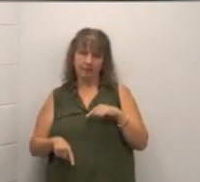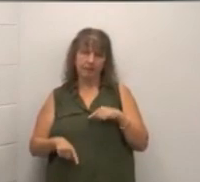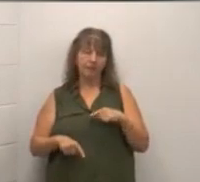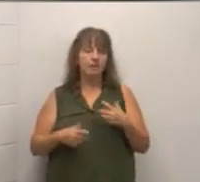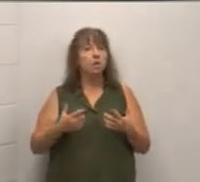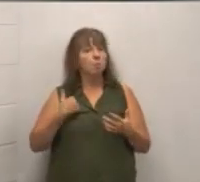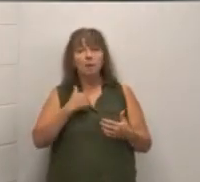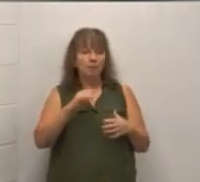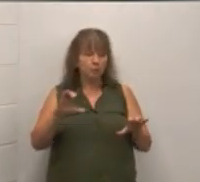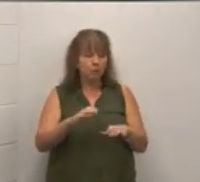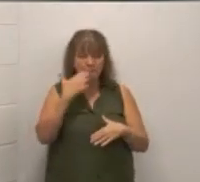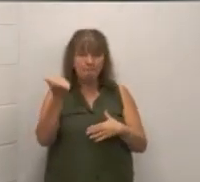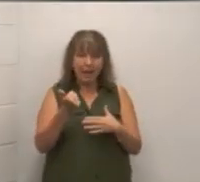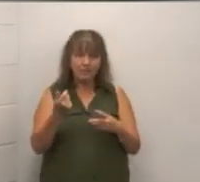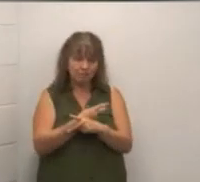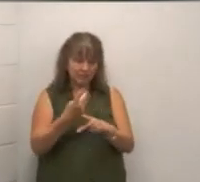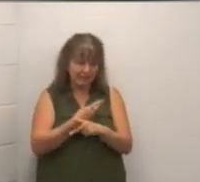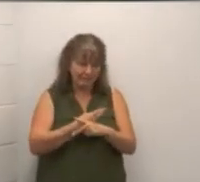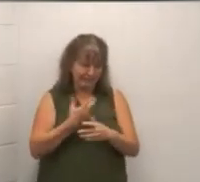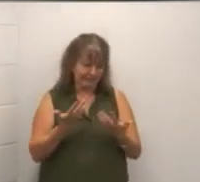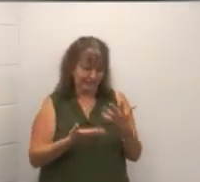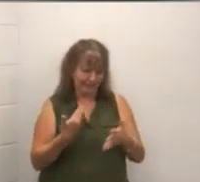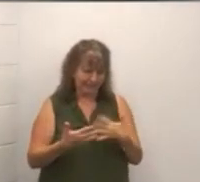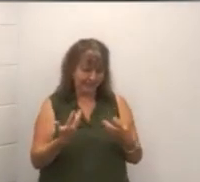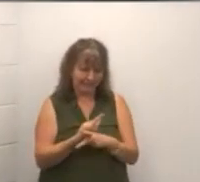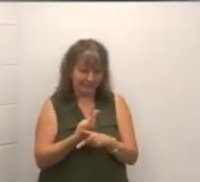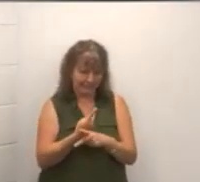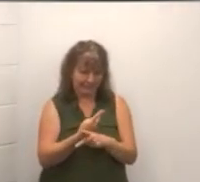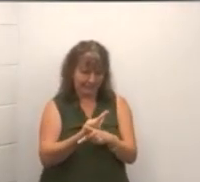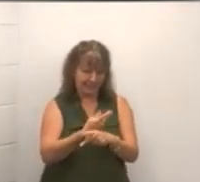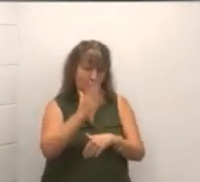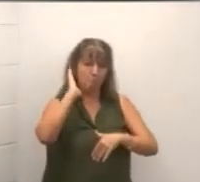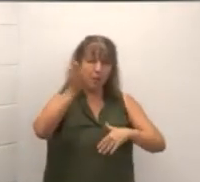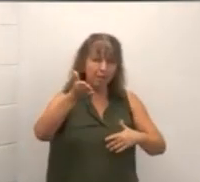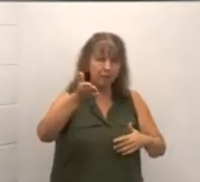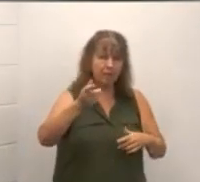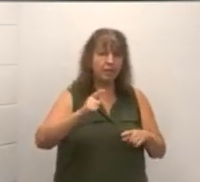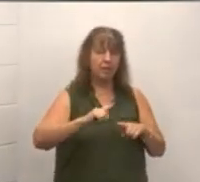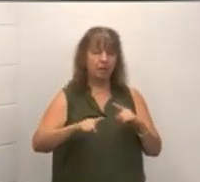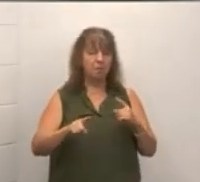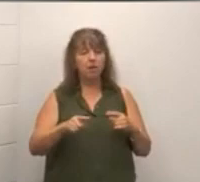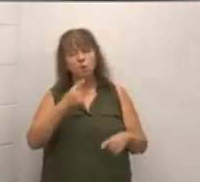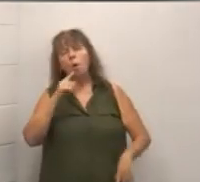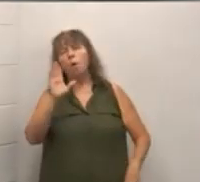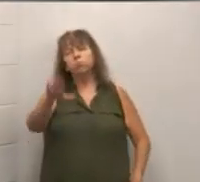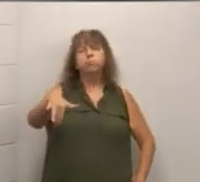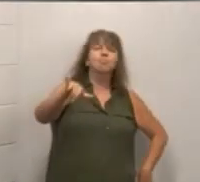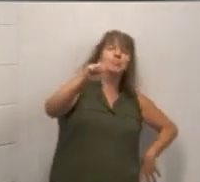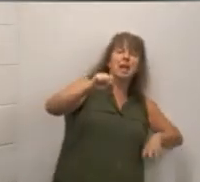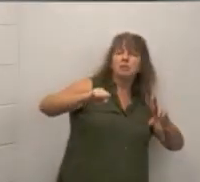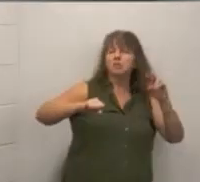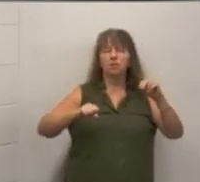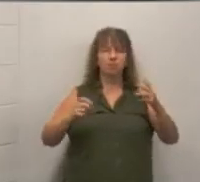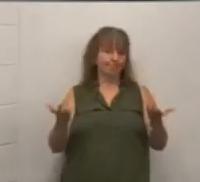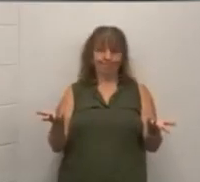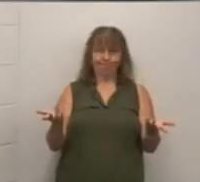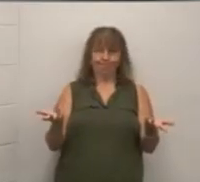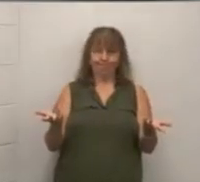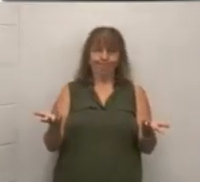to do our best to meet the needs of all of our students, but it would be disingenuous to answer in any other way at this